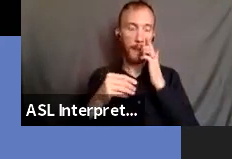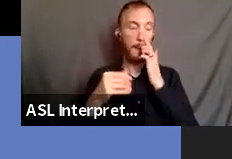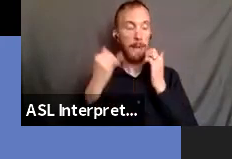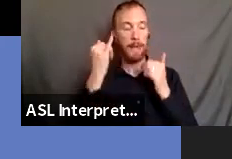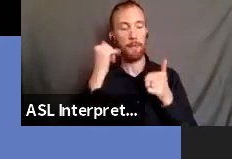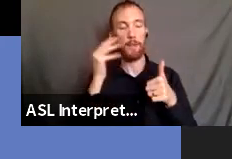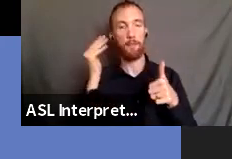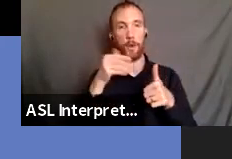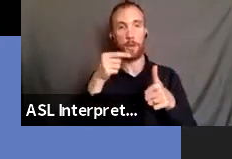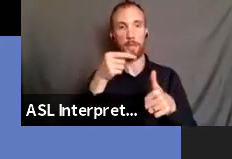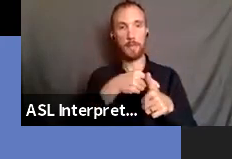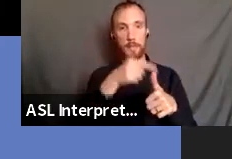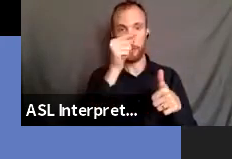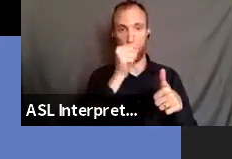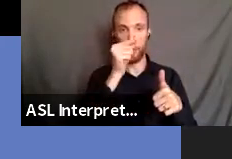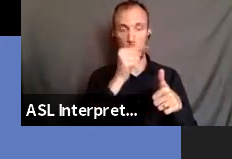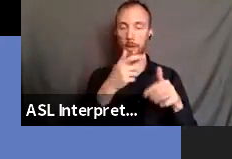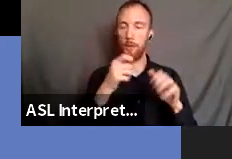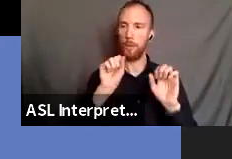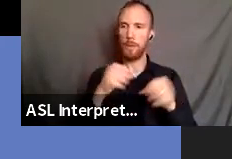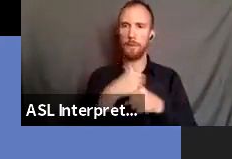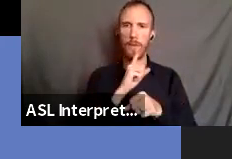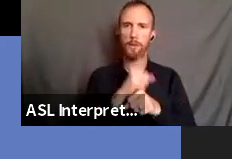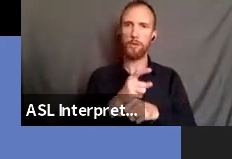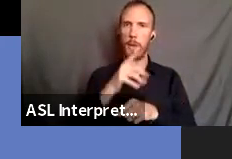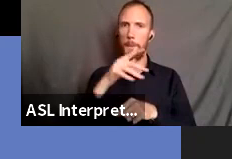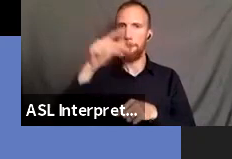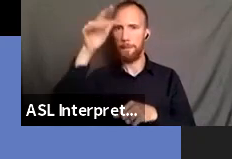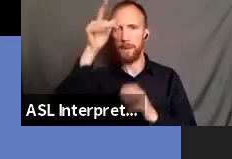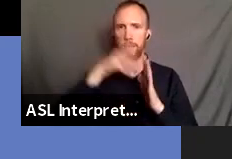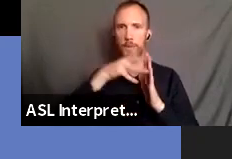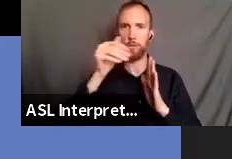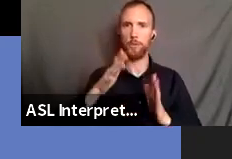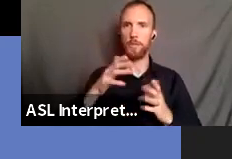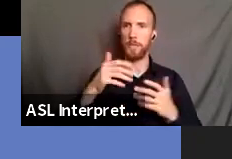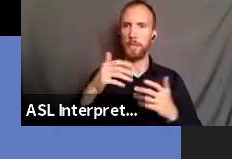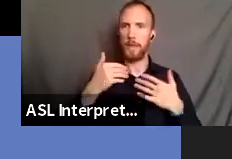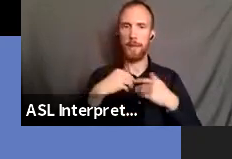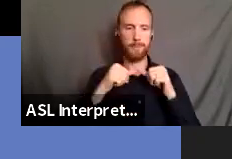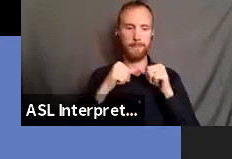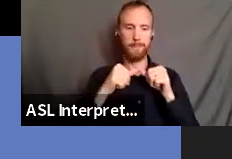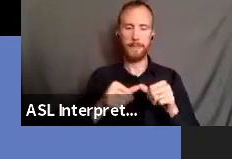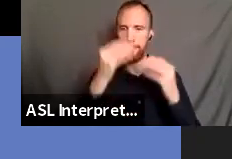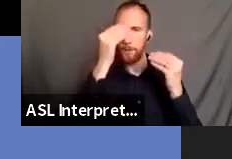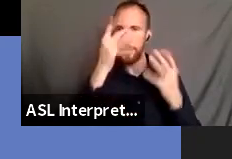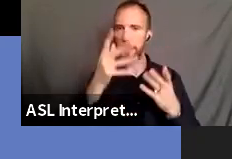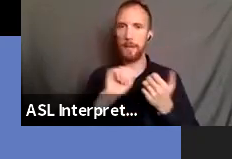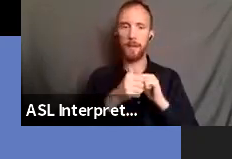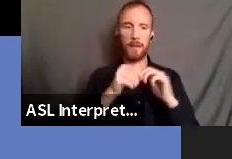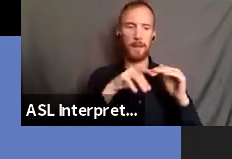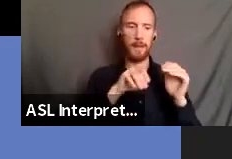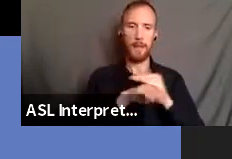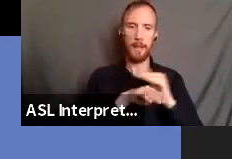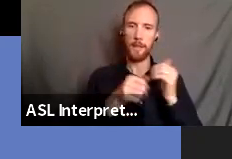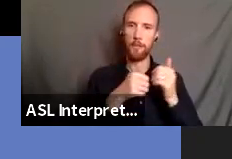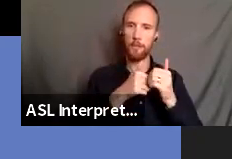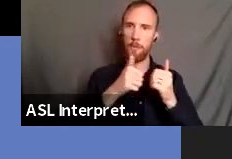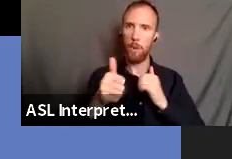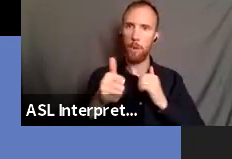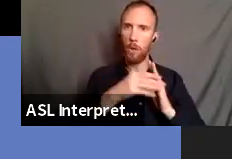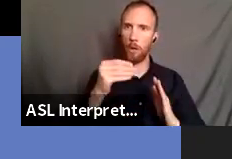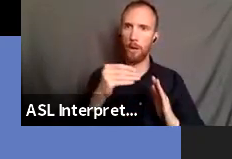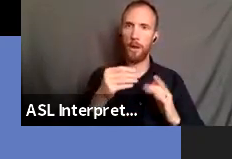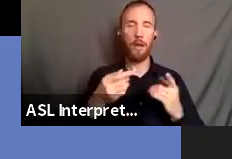be able to ensure that parents and students receive streamlined information about how to access remote learning and also allow us to provide